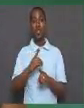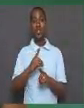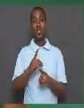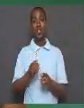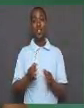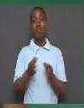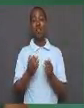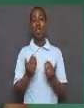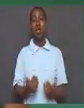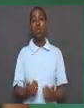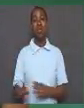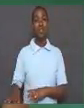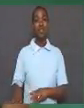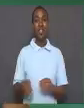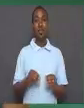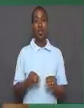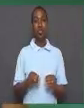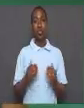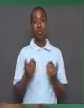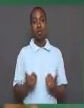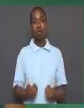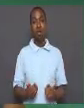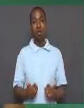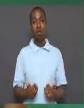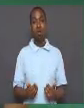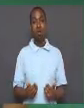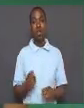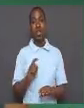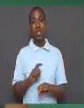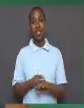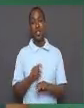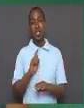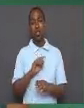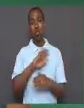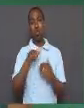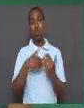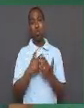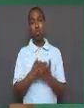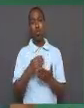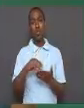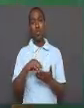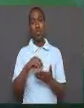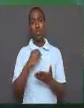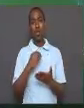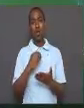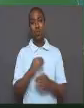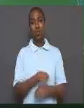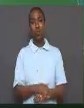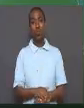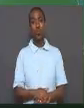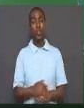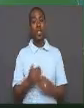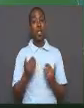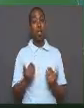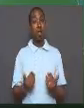Now, students, it is time to put everything we have learned together. I